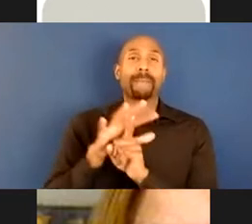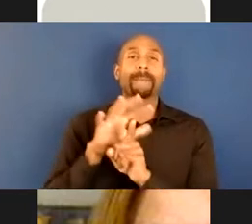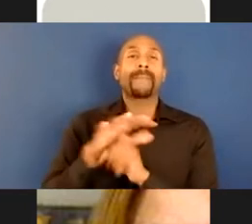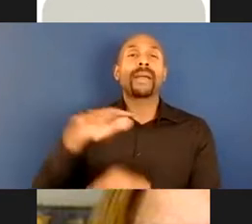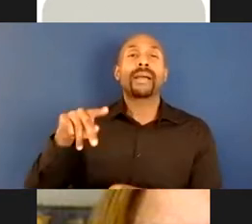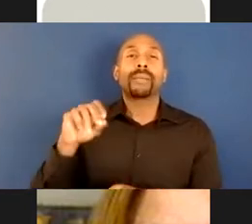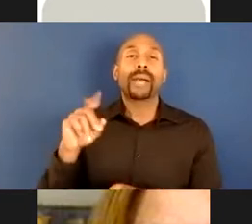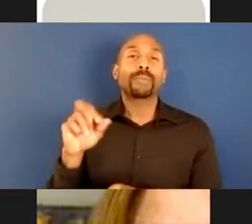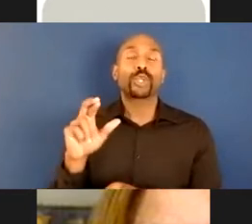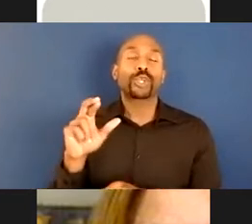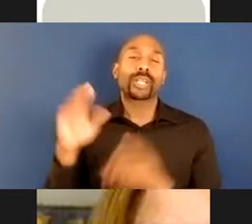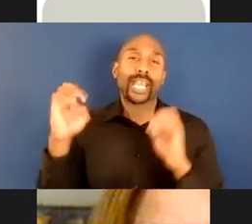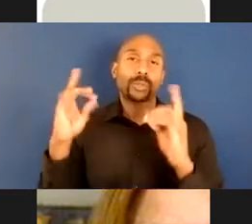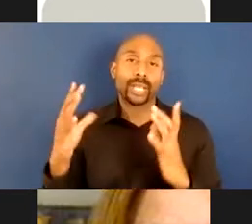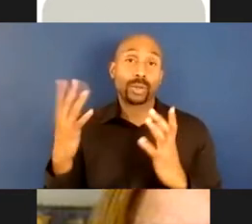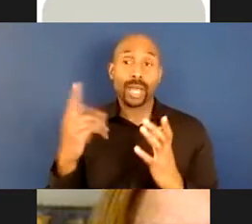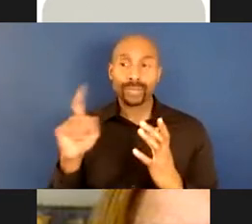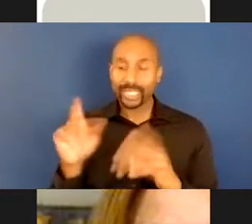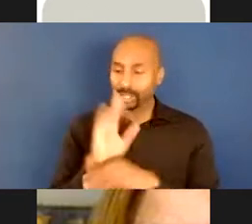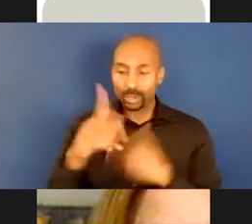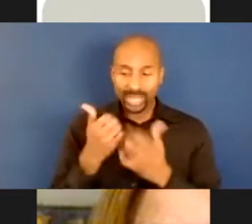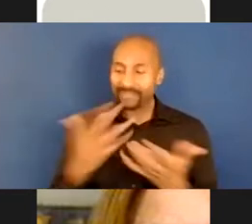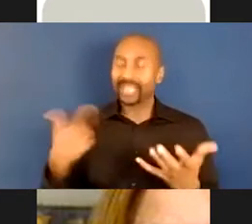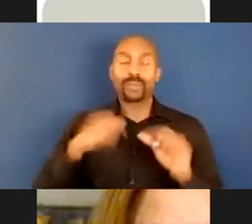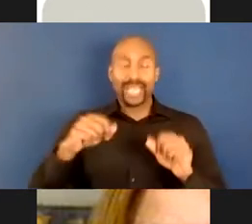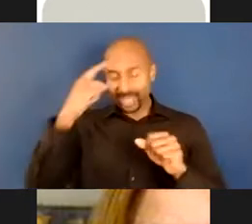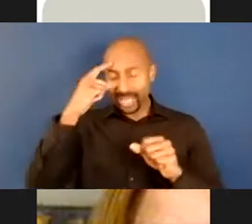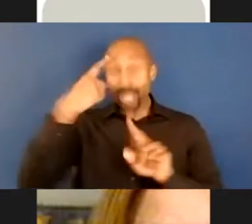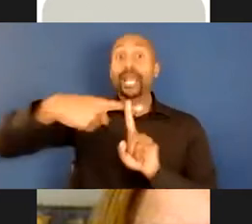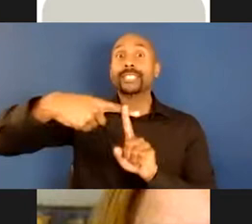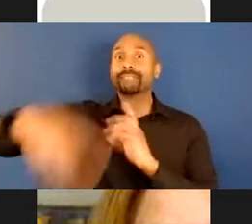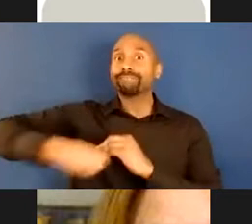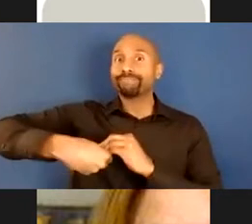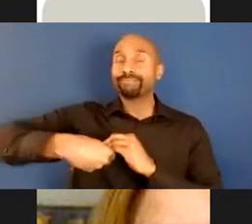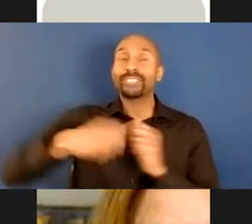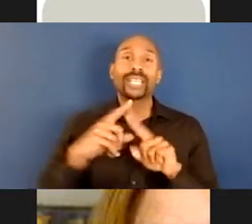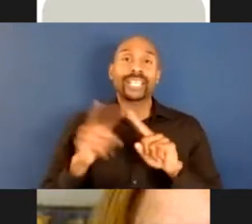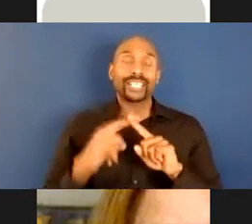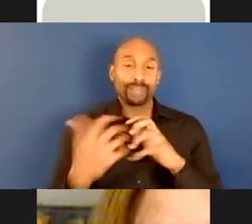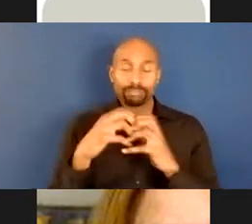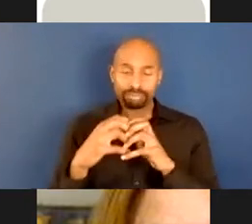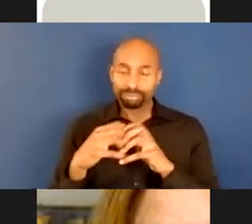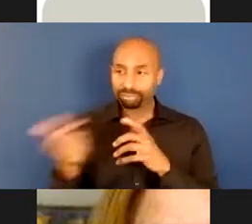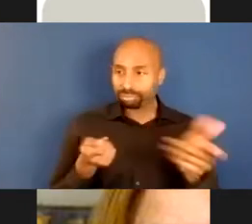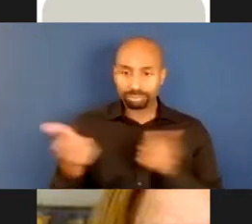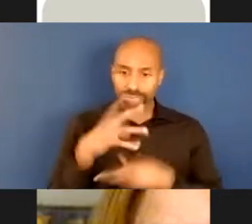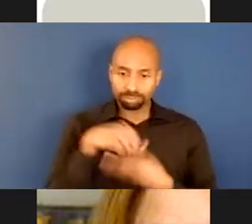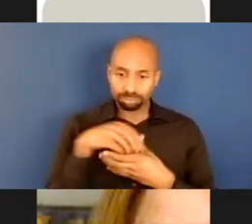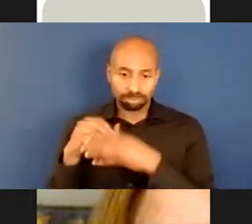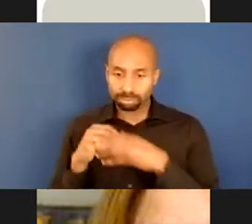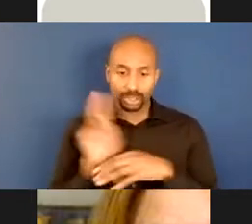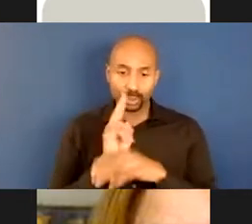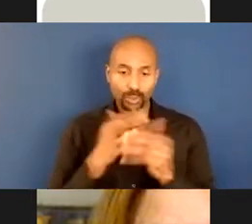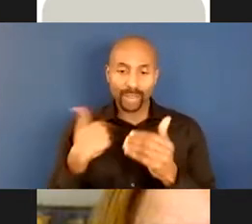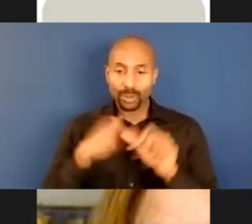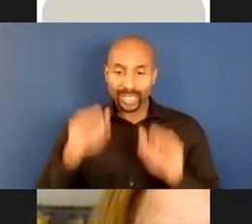can think of and then some. All the different combinations. If anything, this particular moment